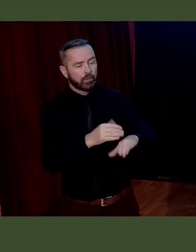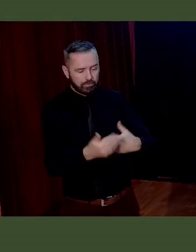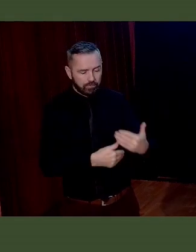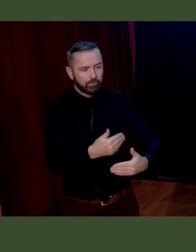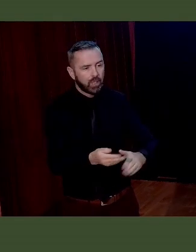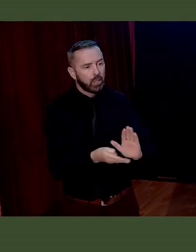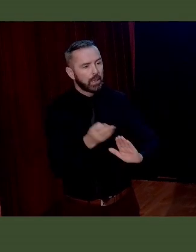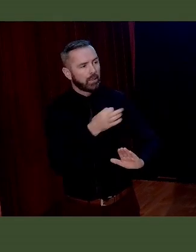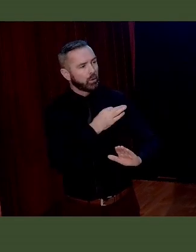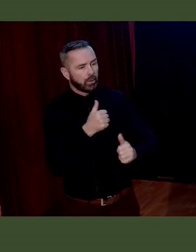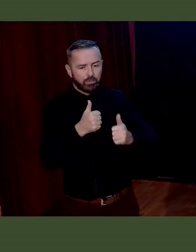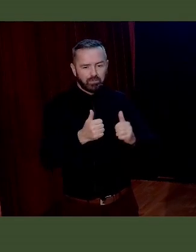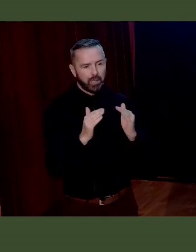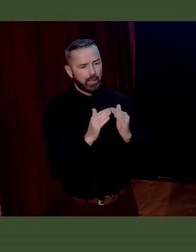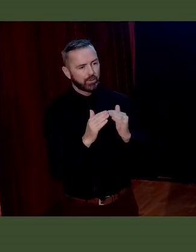our good houses,